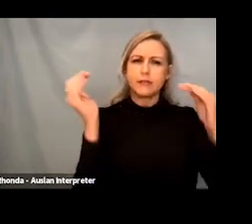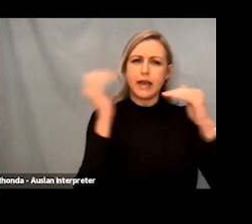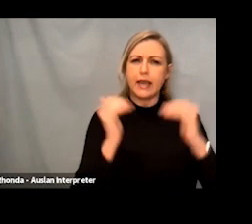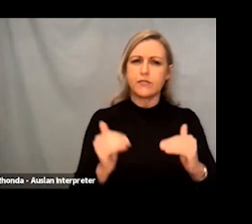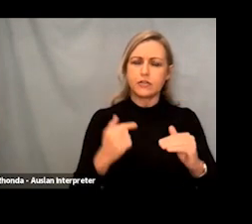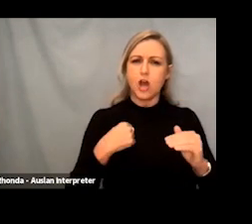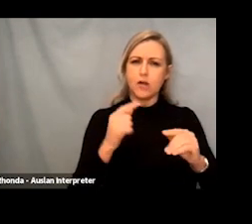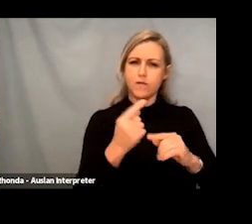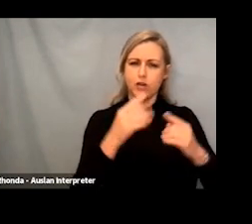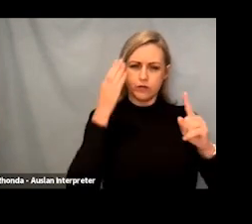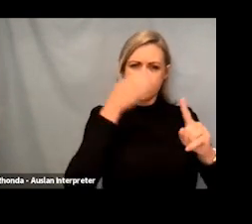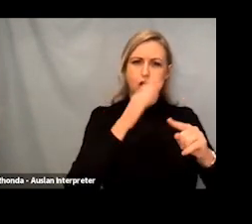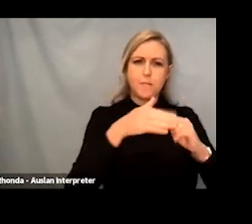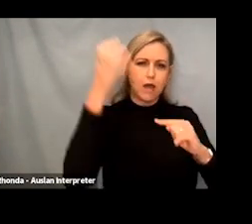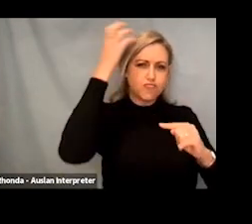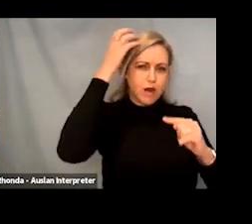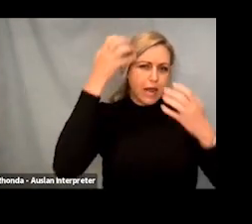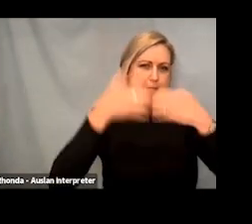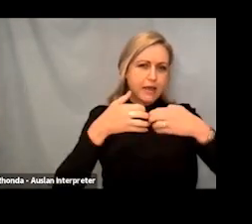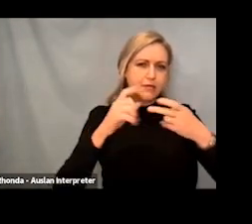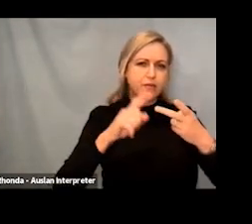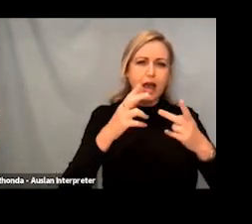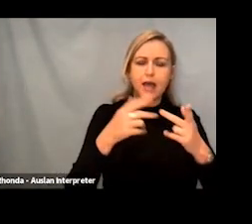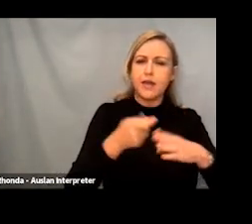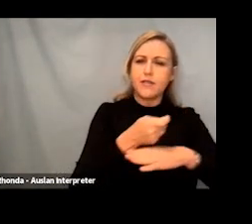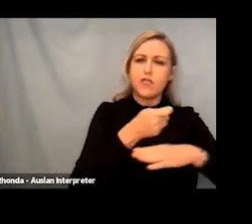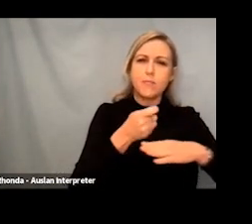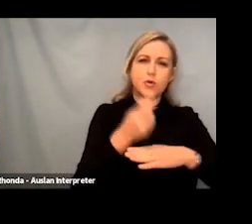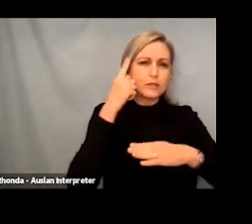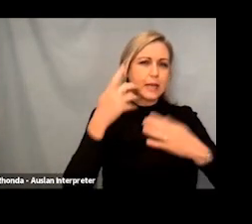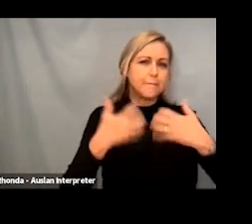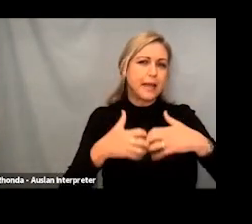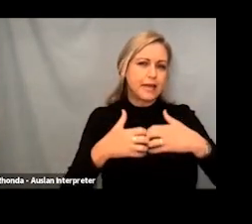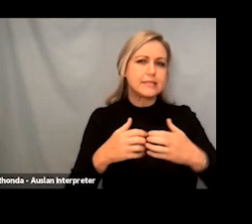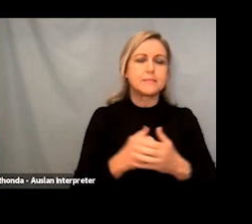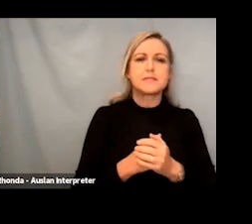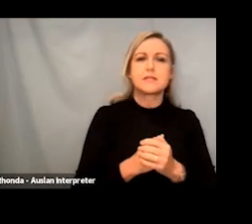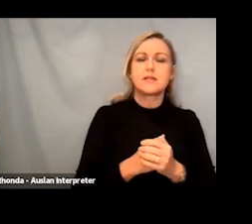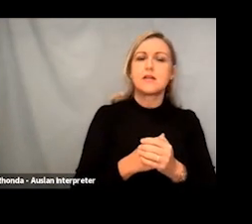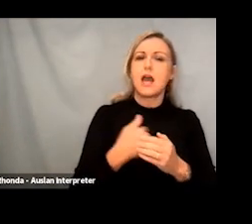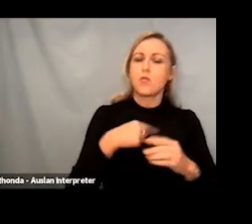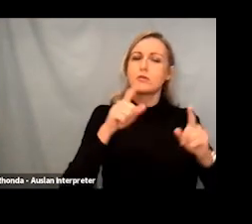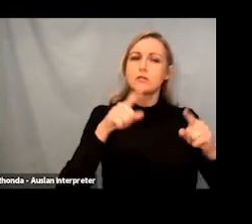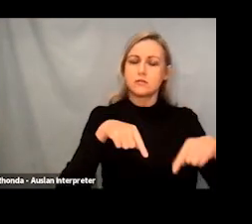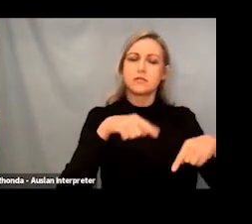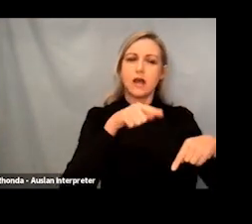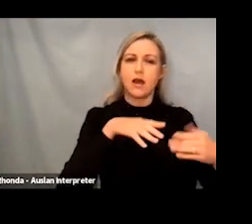brain mechanisms, brain and therapeutic mechanisms, and we'll begin that approach